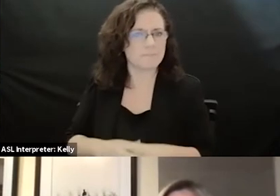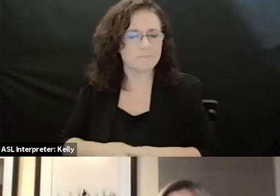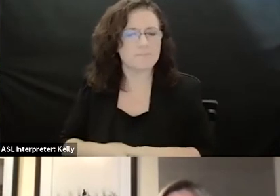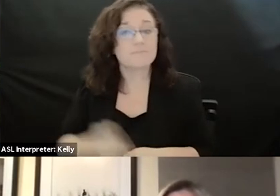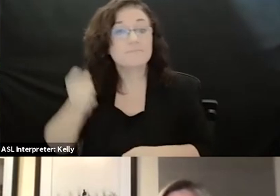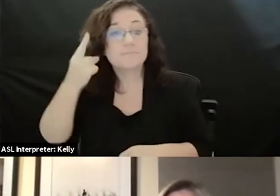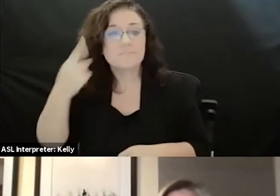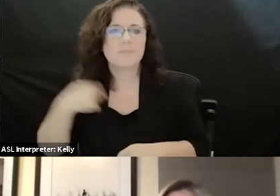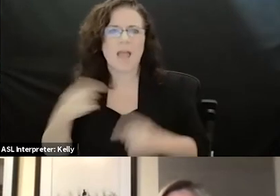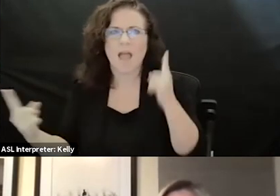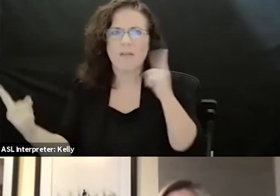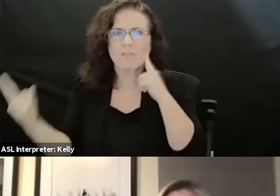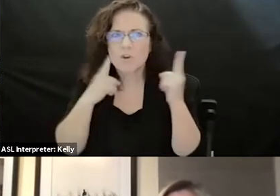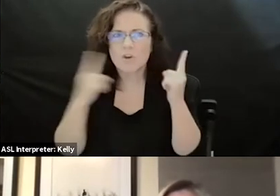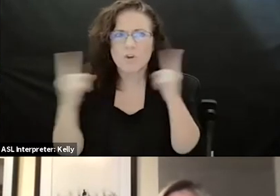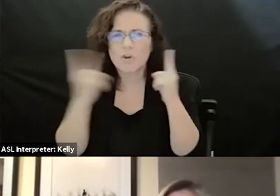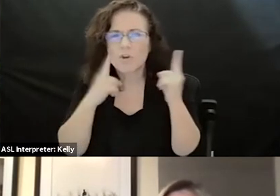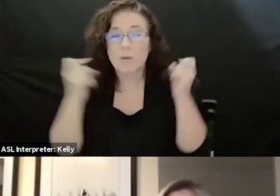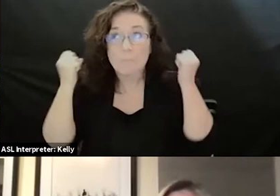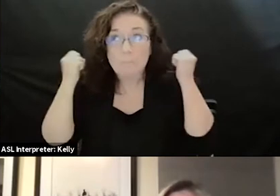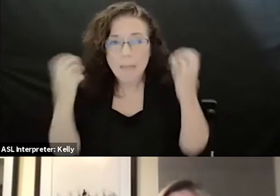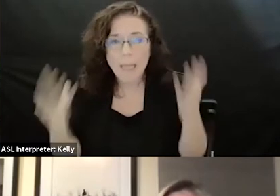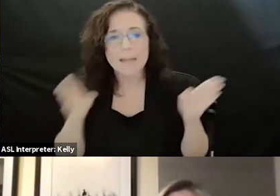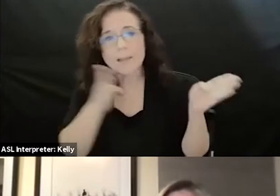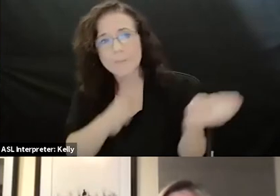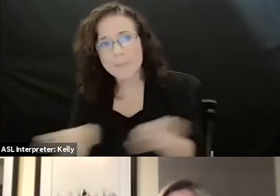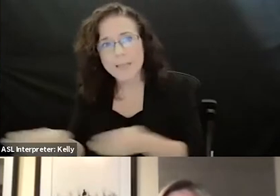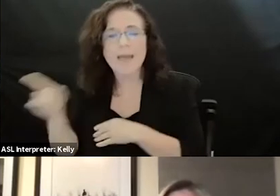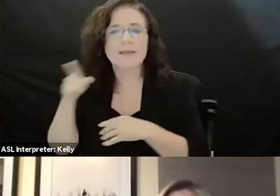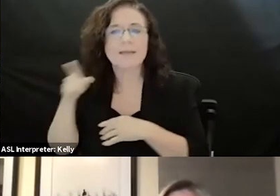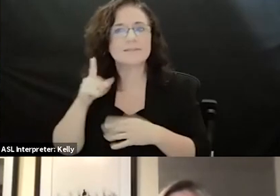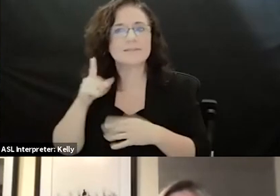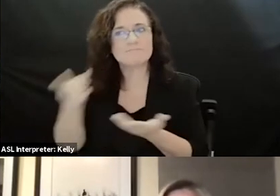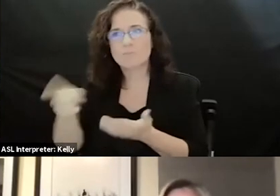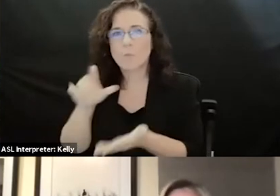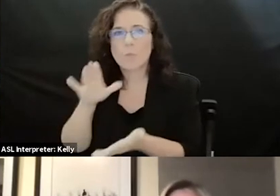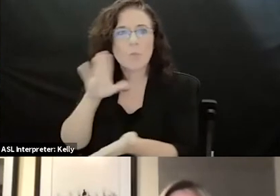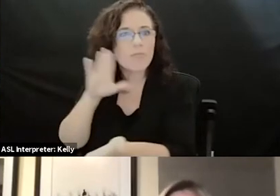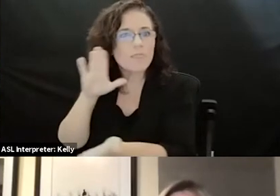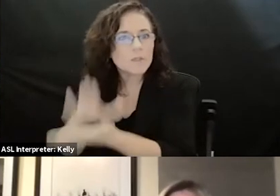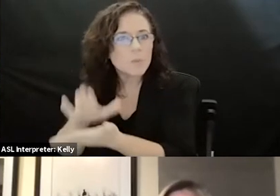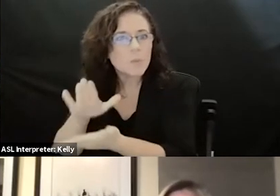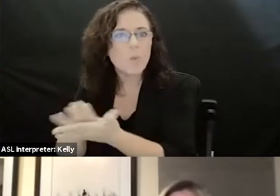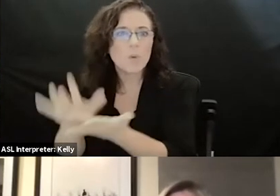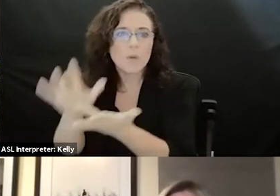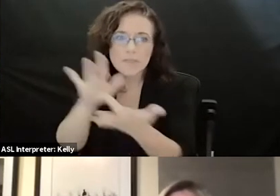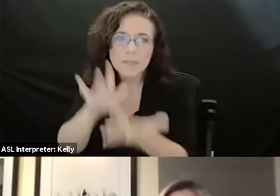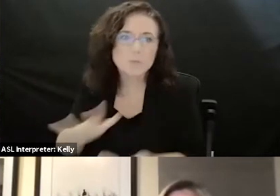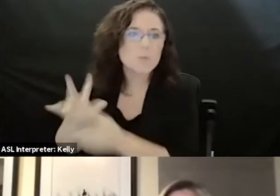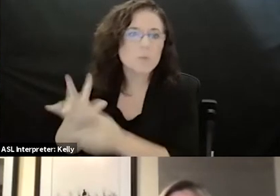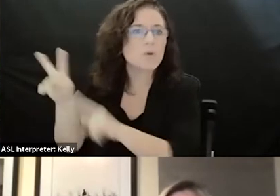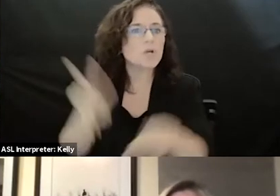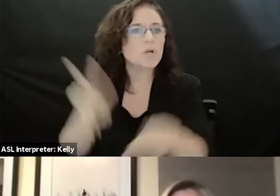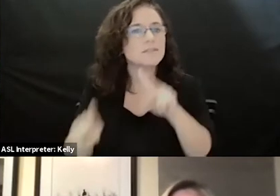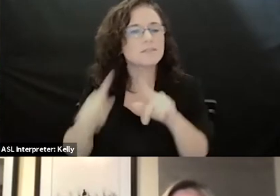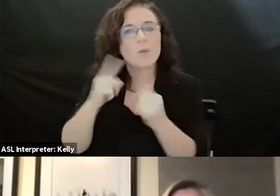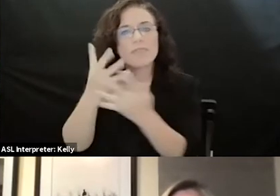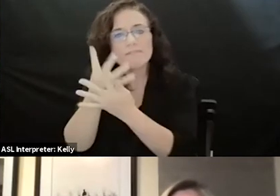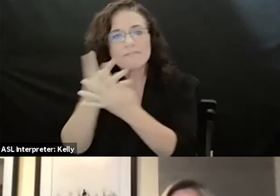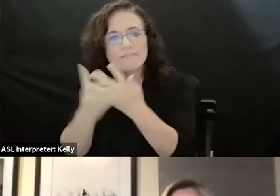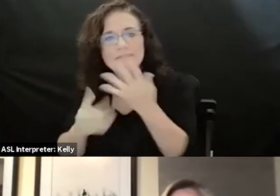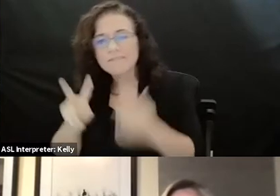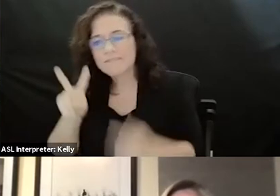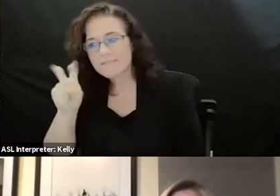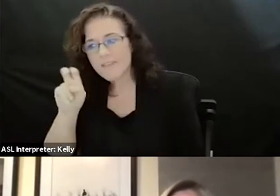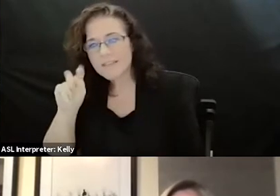those reviews and tours of schools and ventilation and steps with with uh with staff with students i've talked to